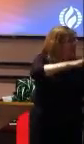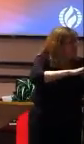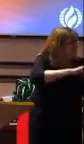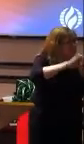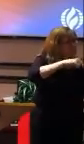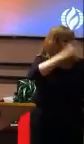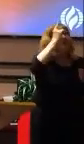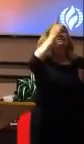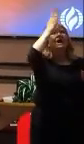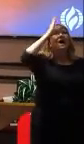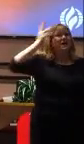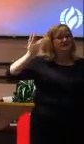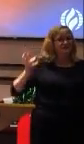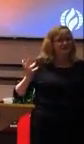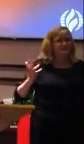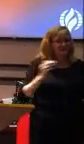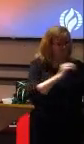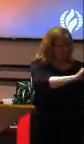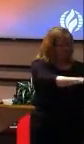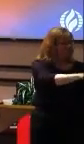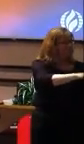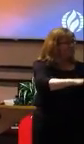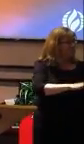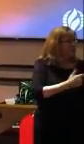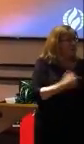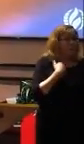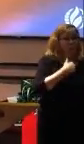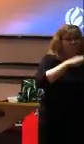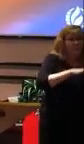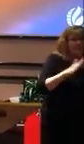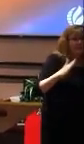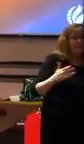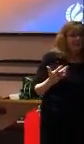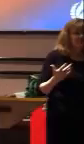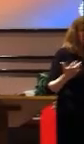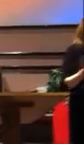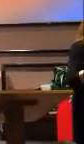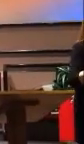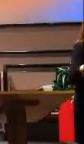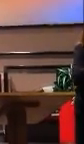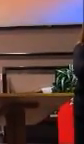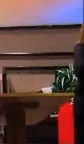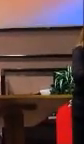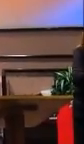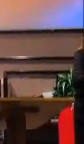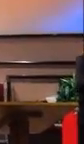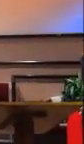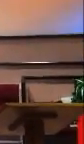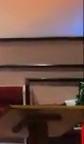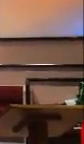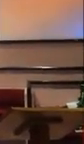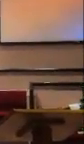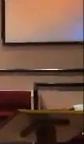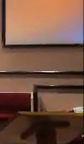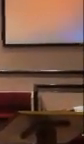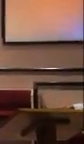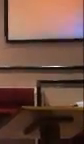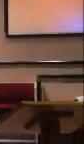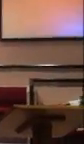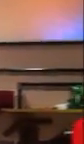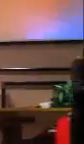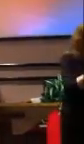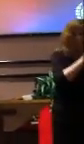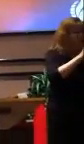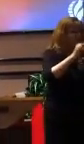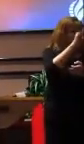God? Because what we believe about God, what we believe about Jesus, what we believe about the